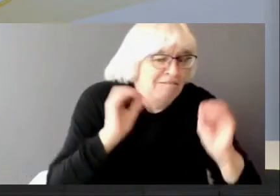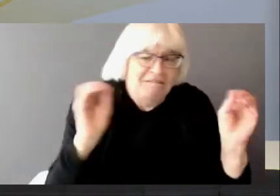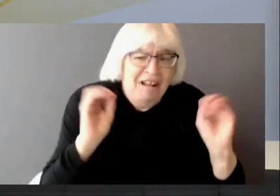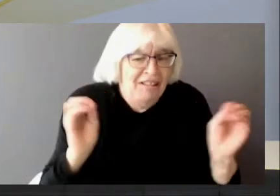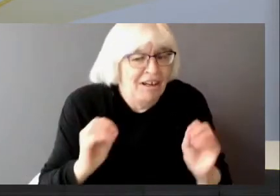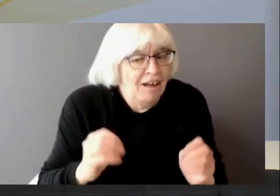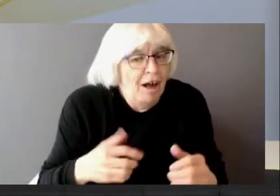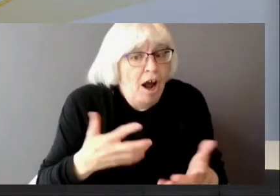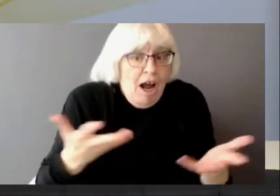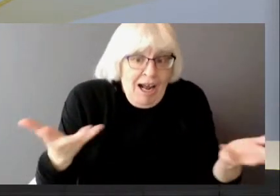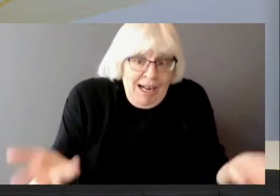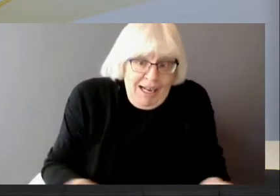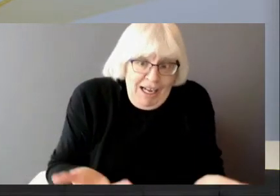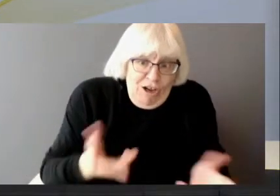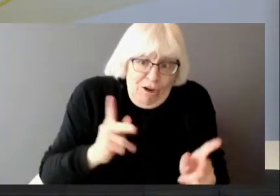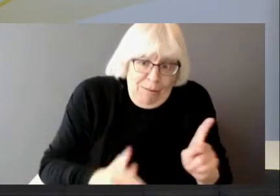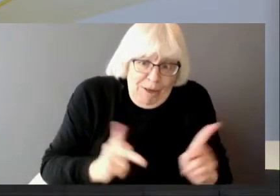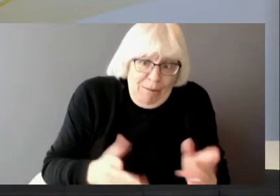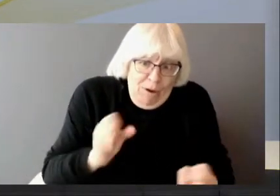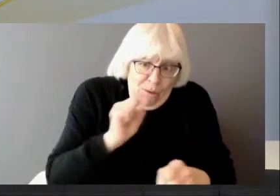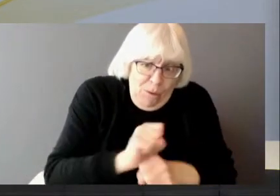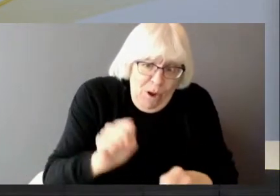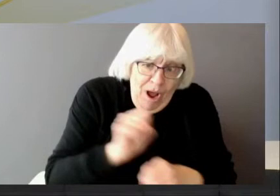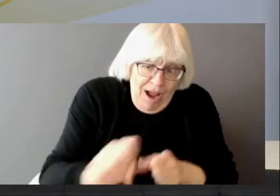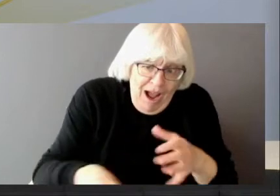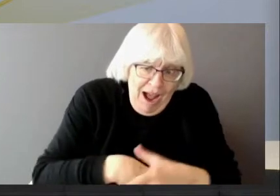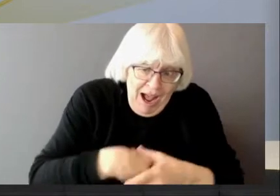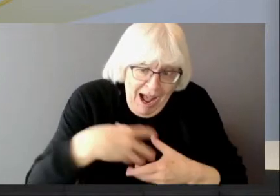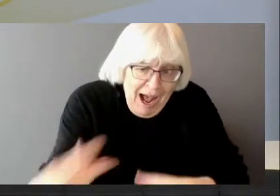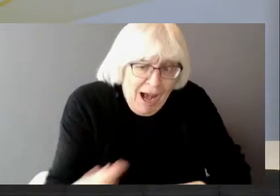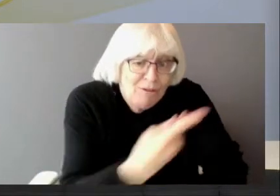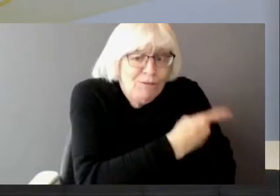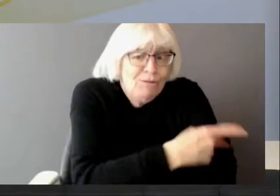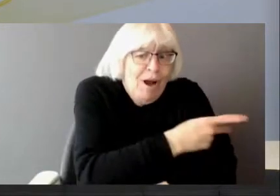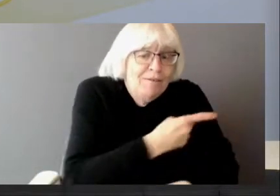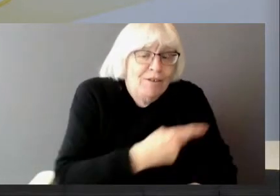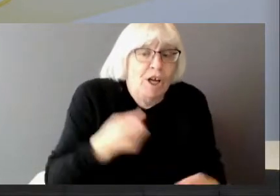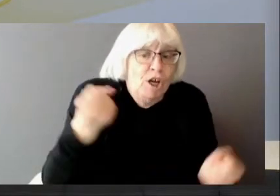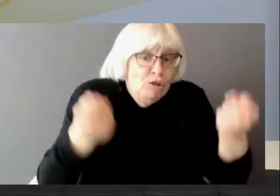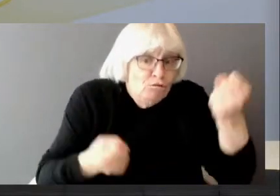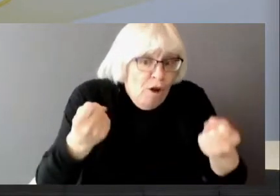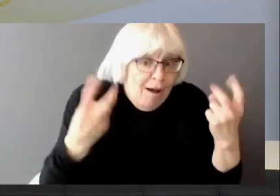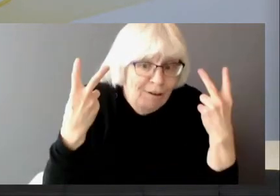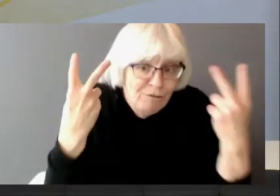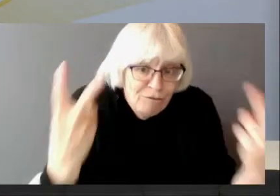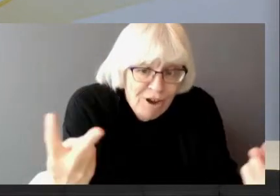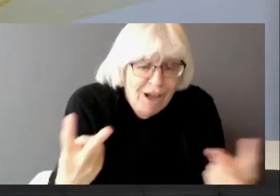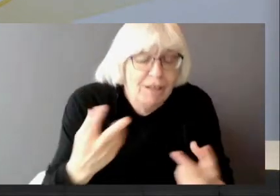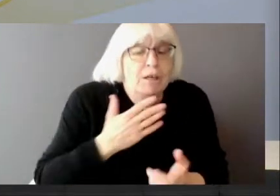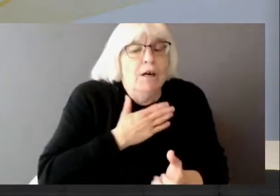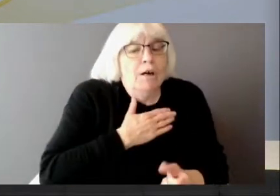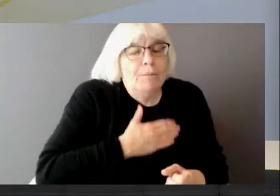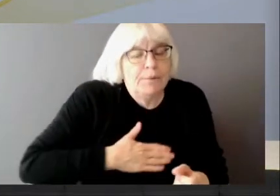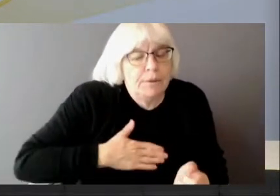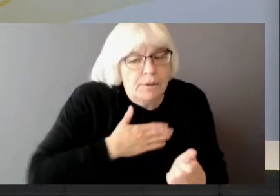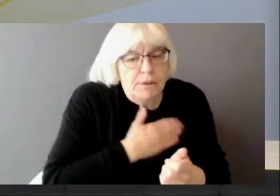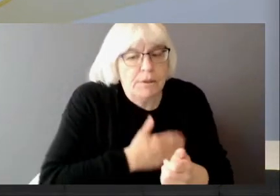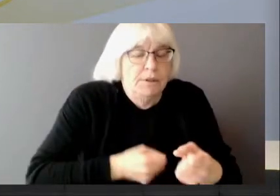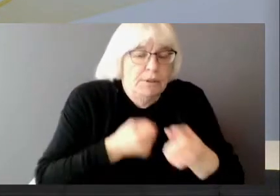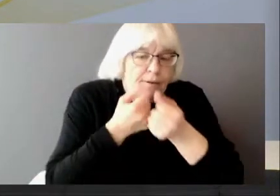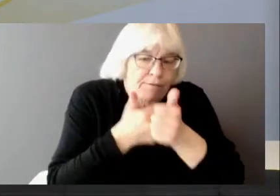and anyone approved to work isolate, to please follow the testing and isolation requirements for your specific